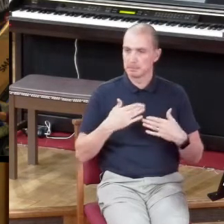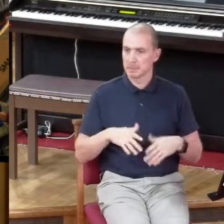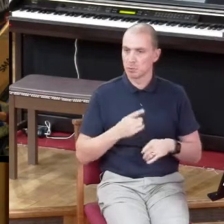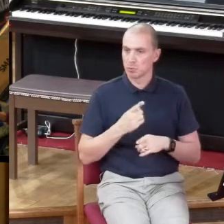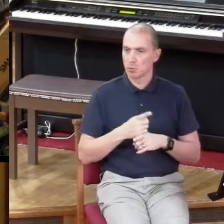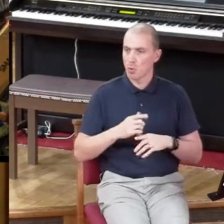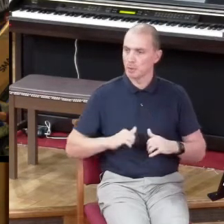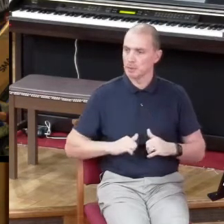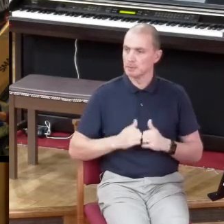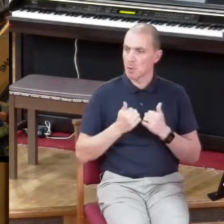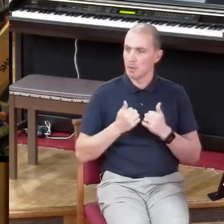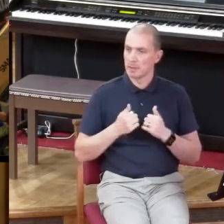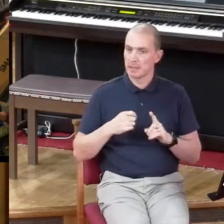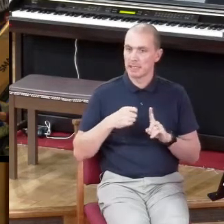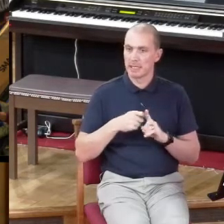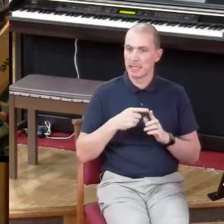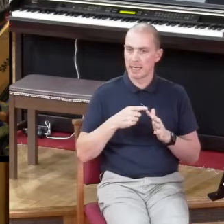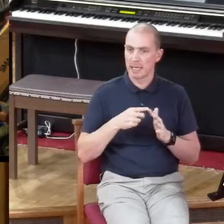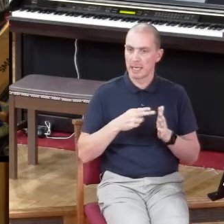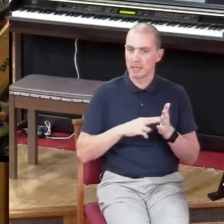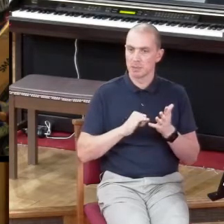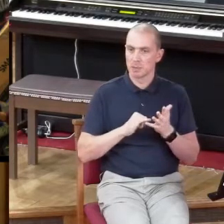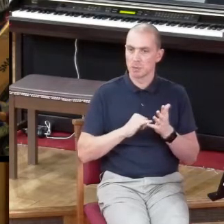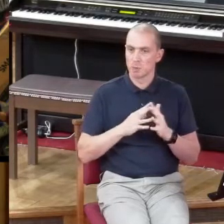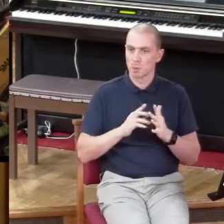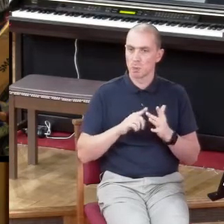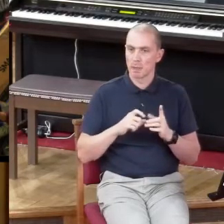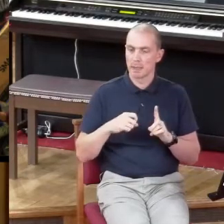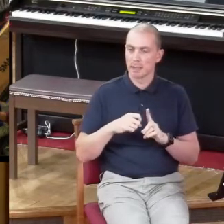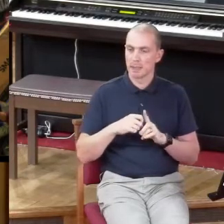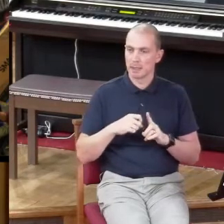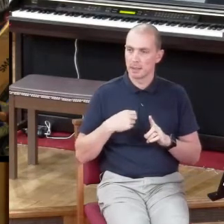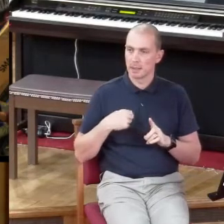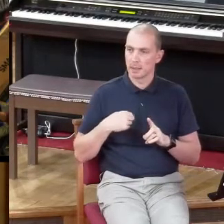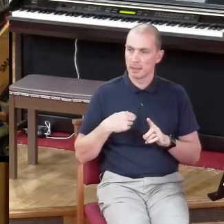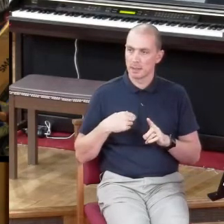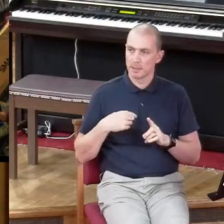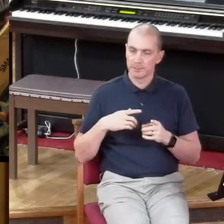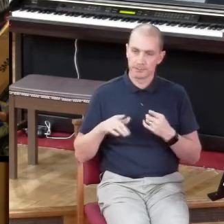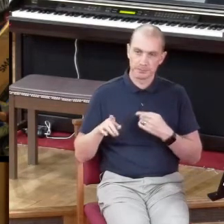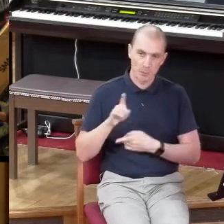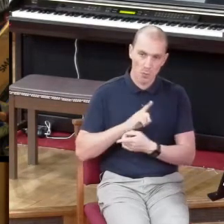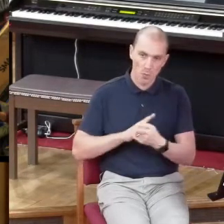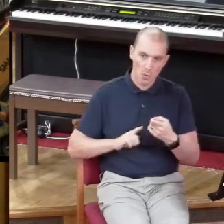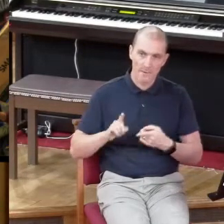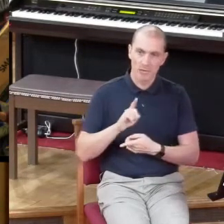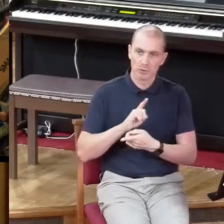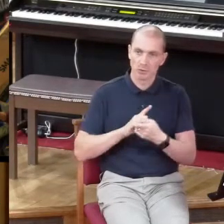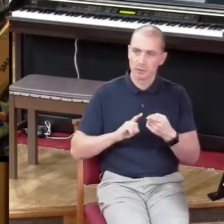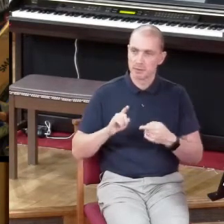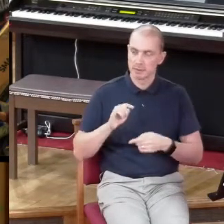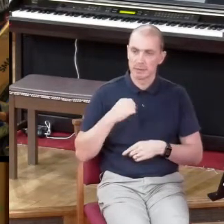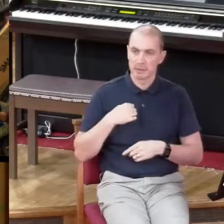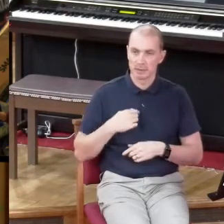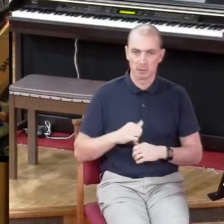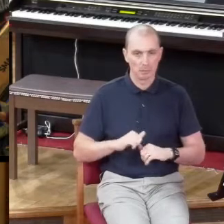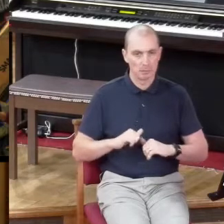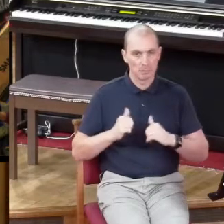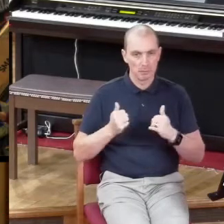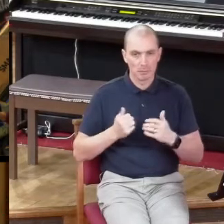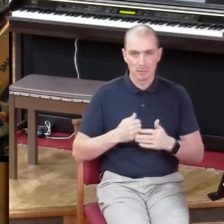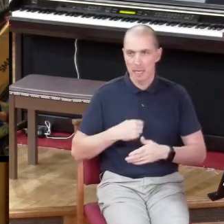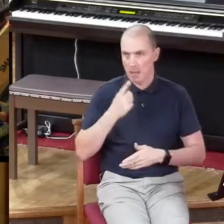the convention in the church here this week. The benefit of conventions like that is that it refreshes things. It helps you to think